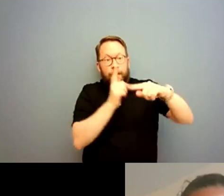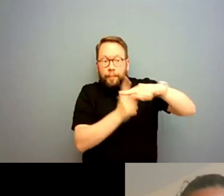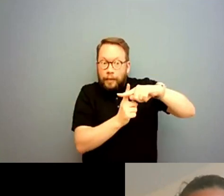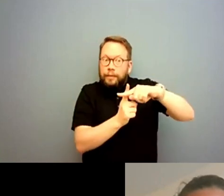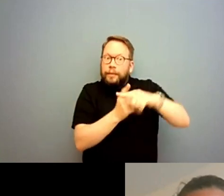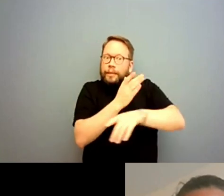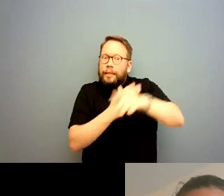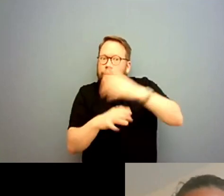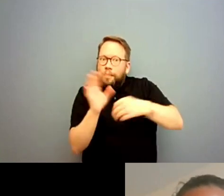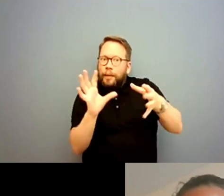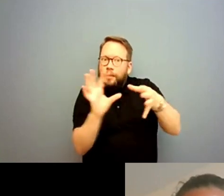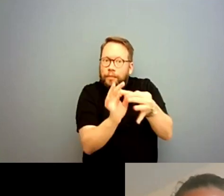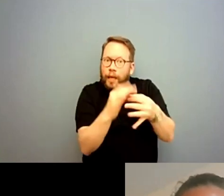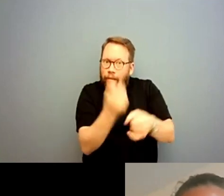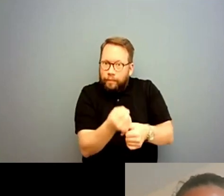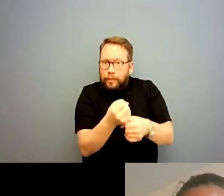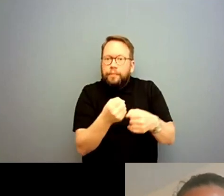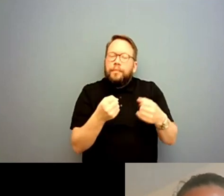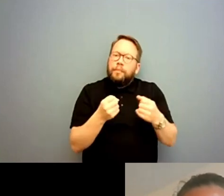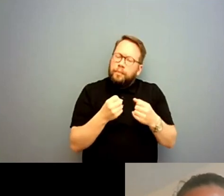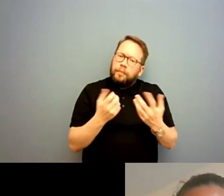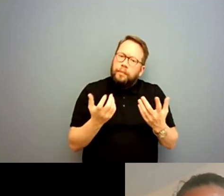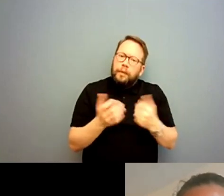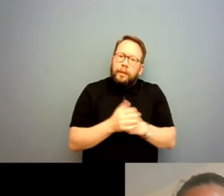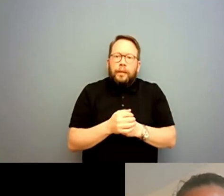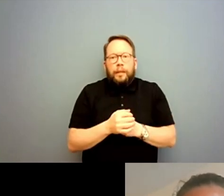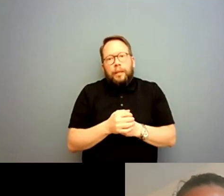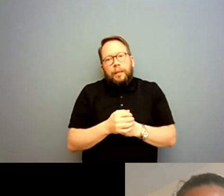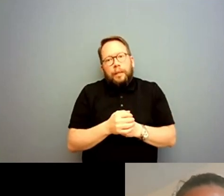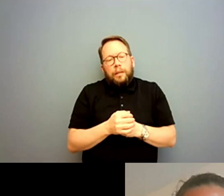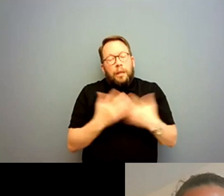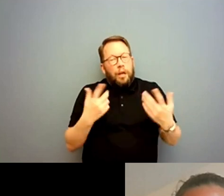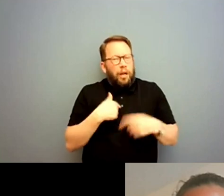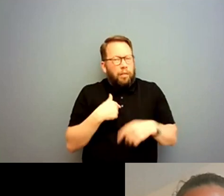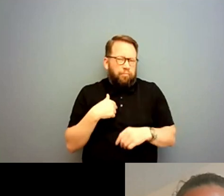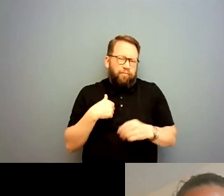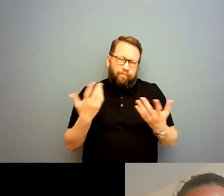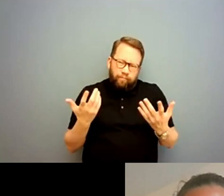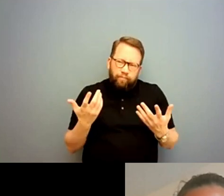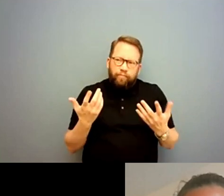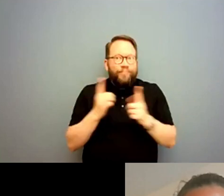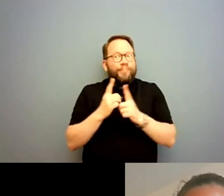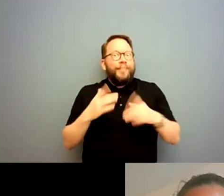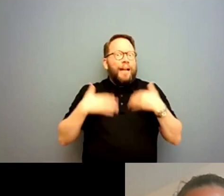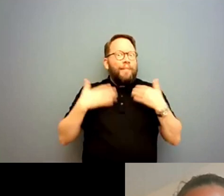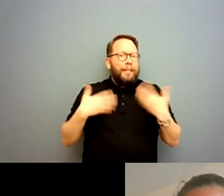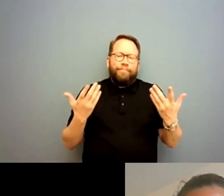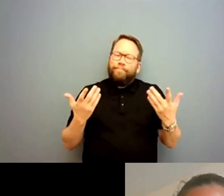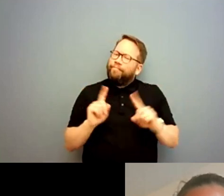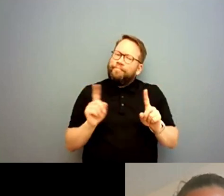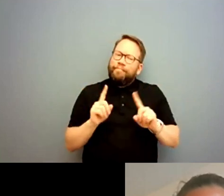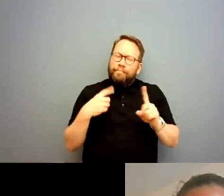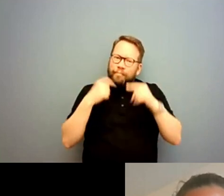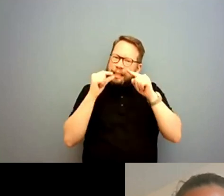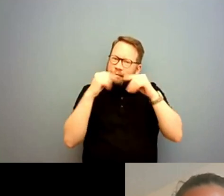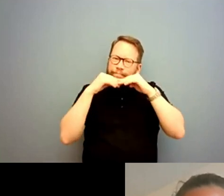very personally disappointed with the EU Green Paper on the rights of older people, because there were